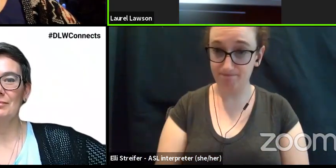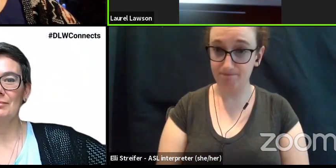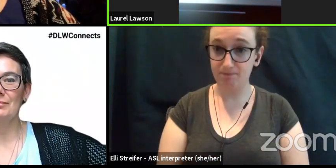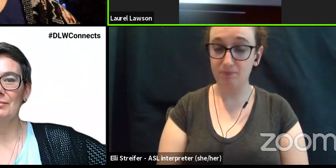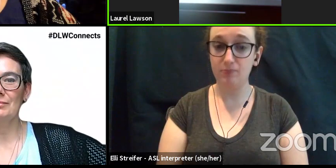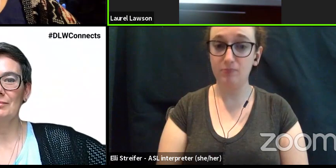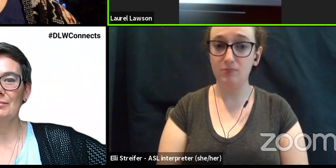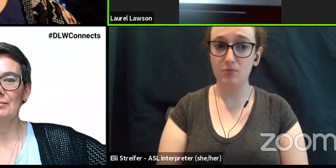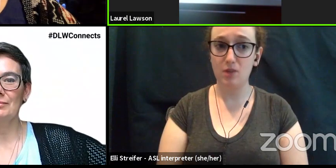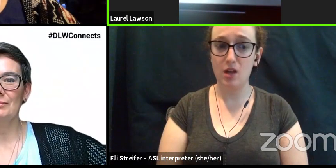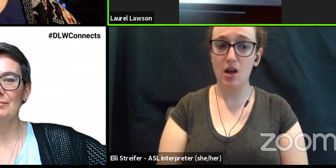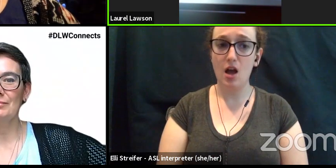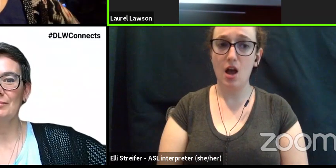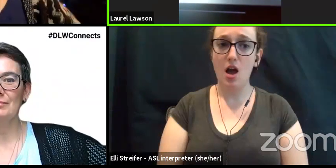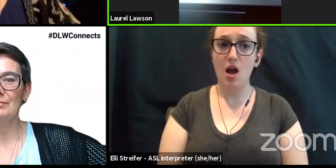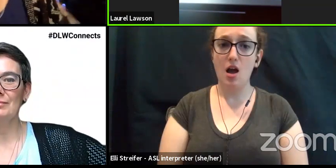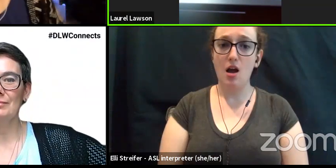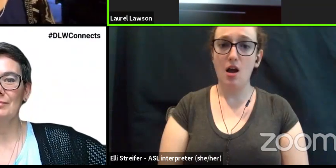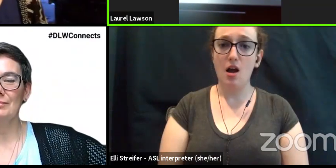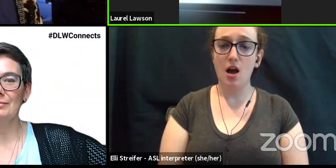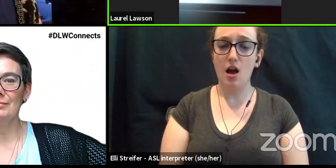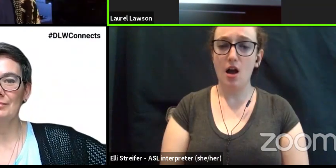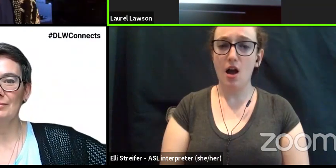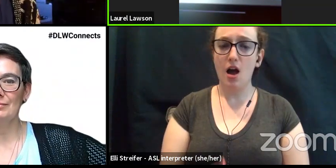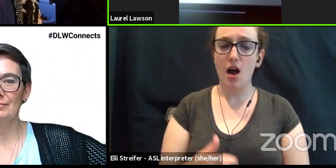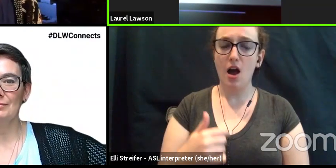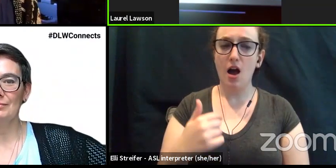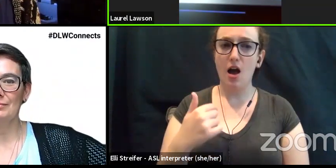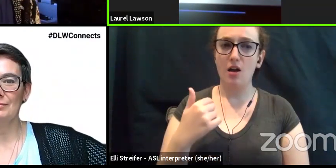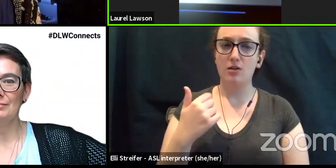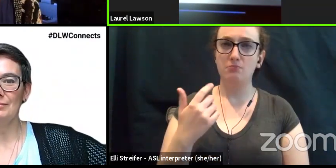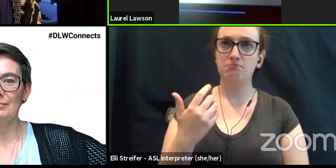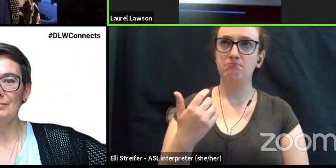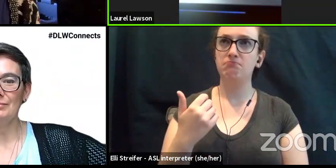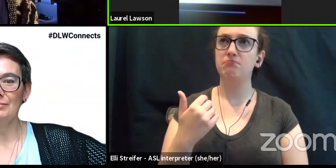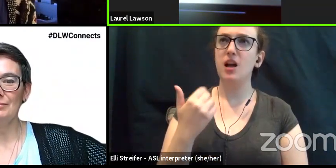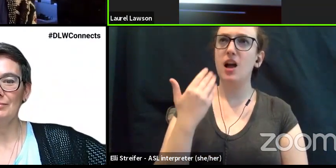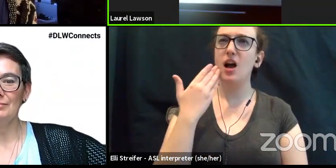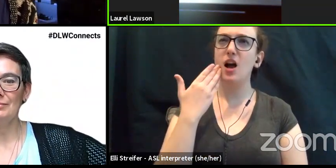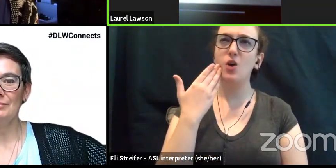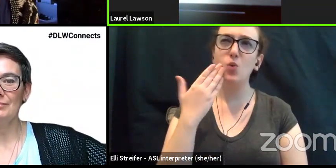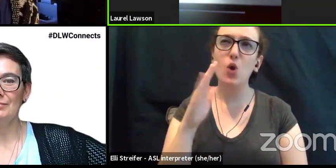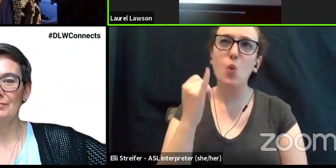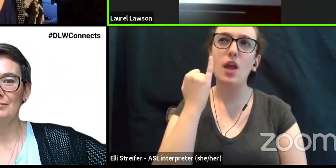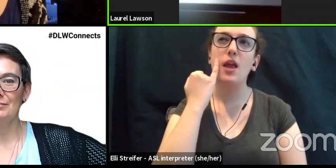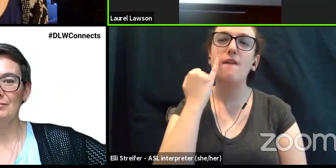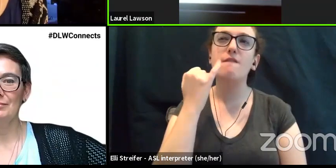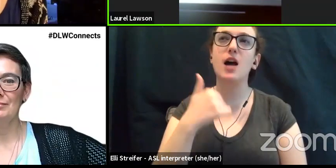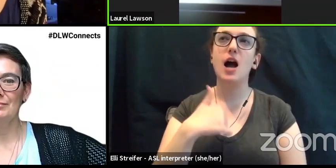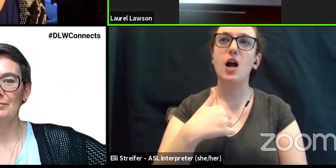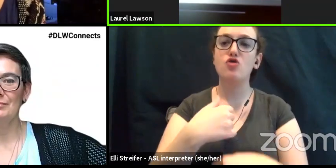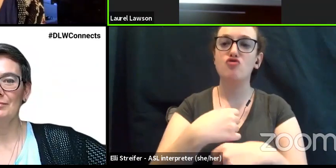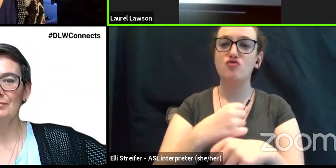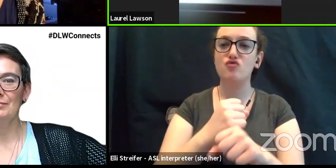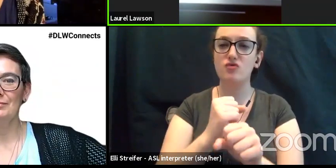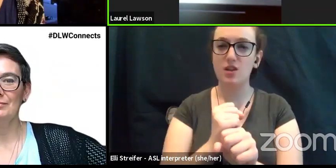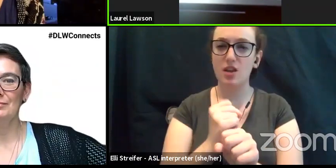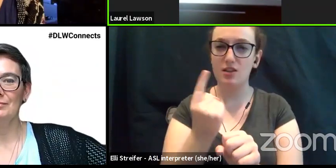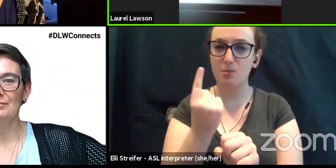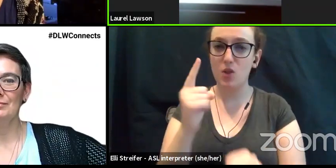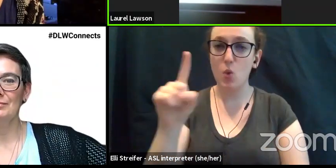I don't know that I am ever creating only for